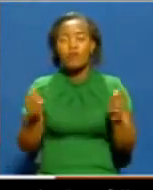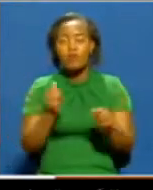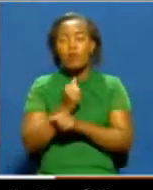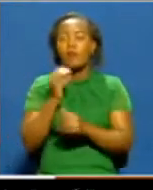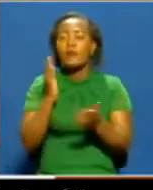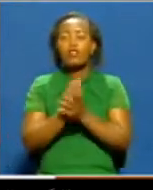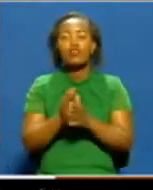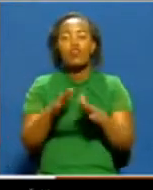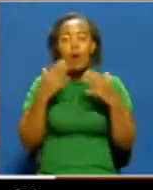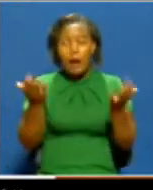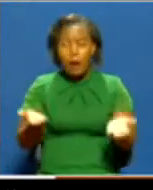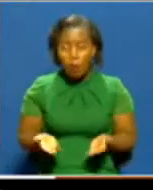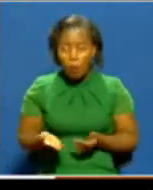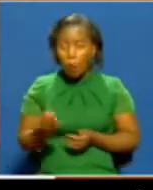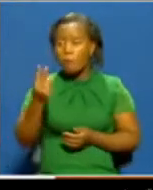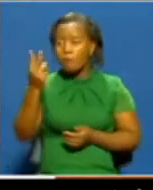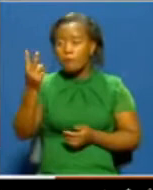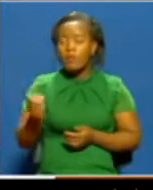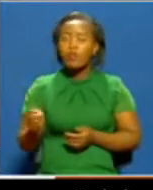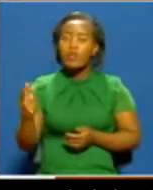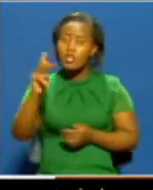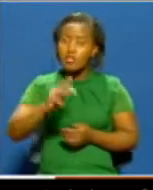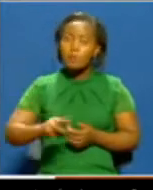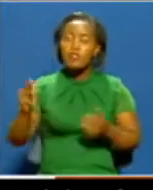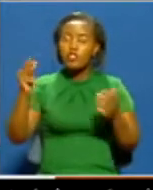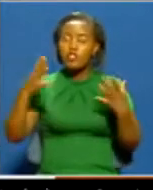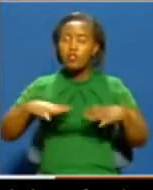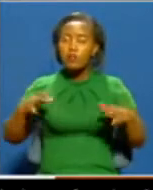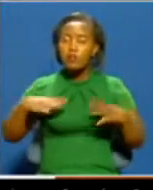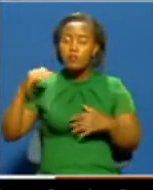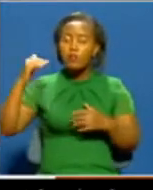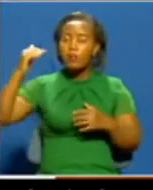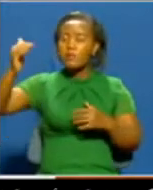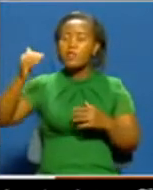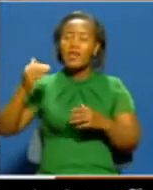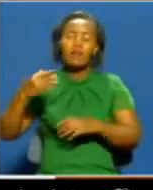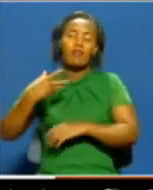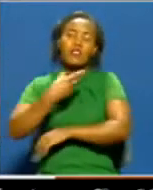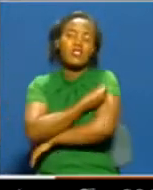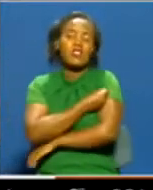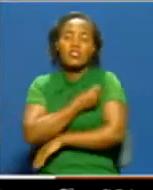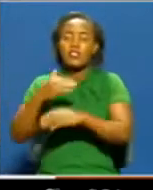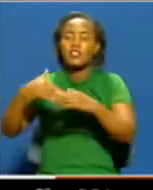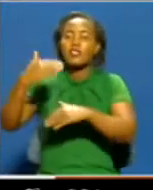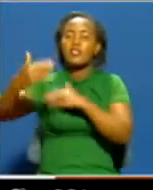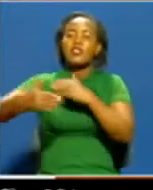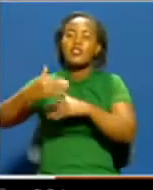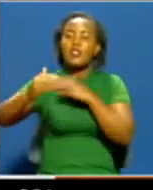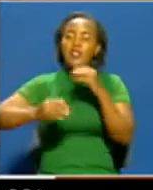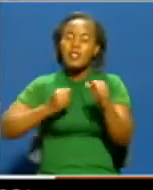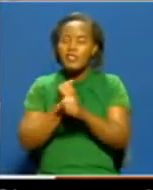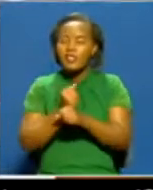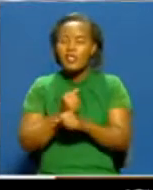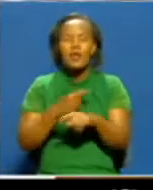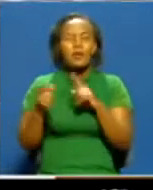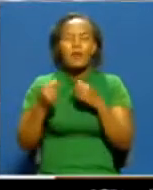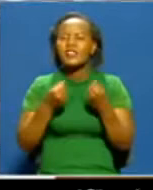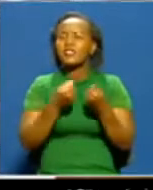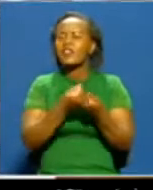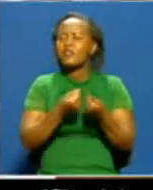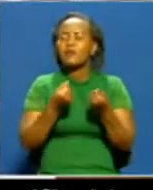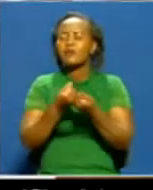20 million adults are vaccinated by next year, considering the challenges that you've posed on the shortage of vaccines around the